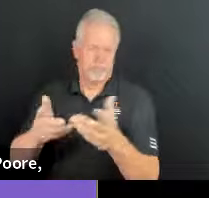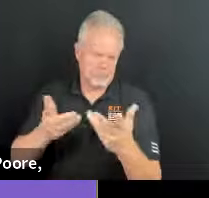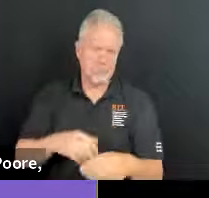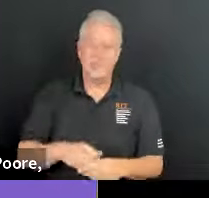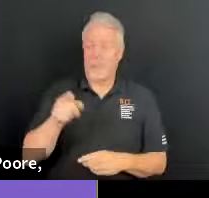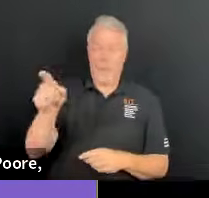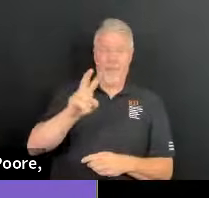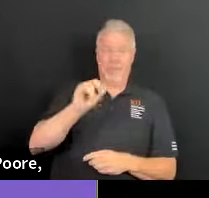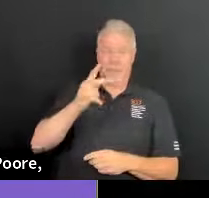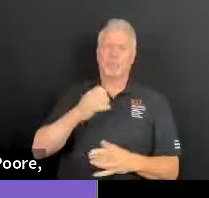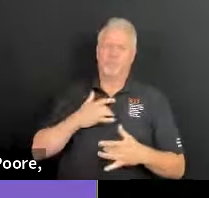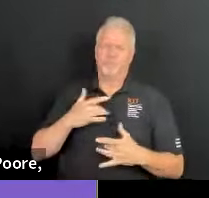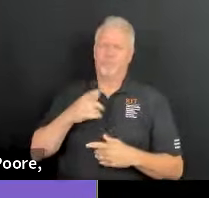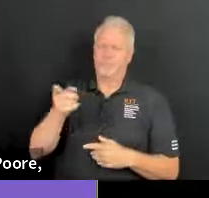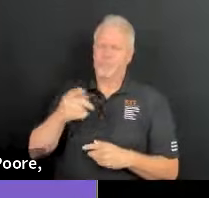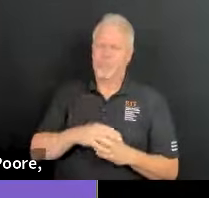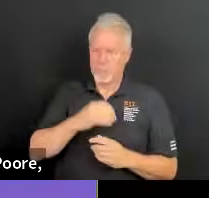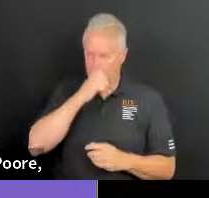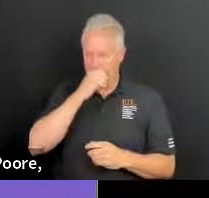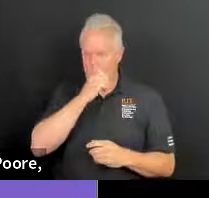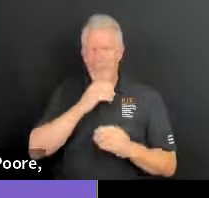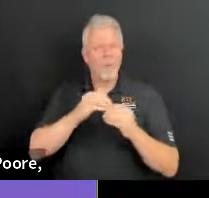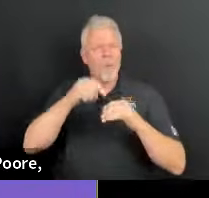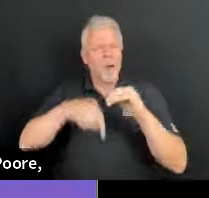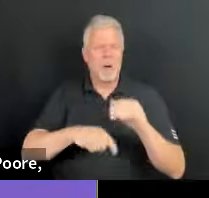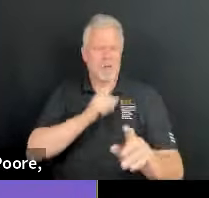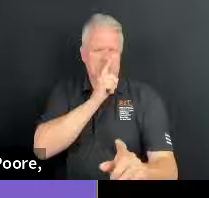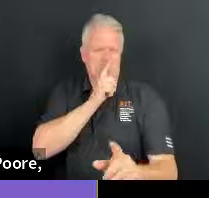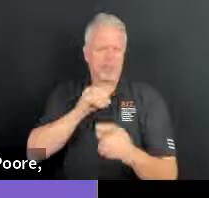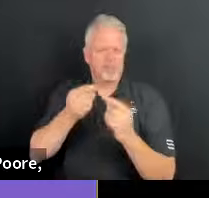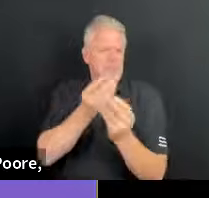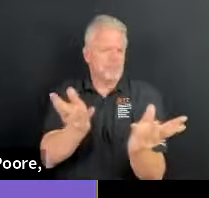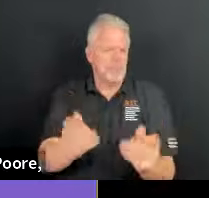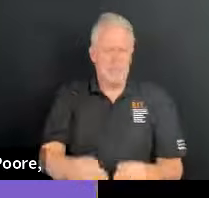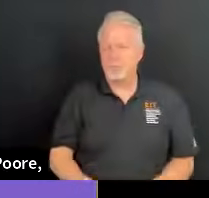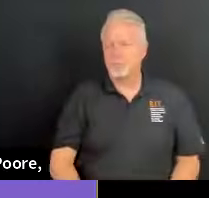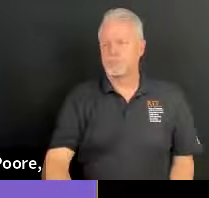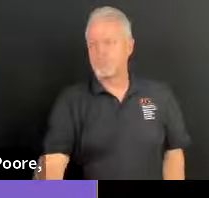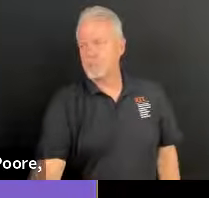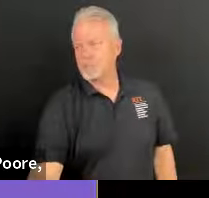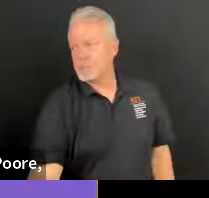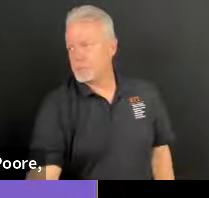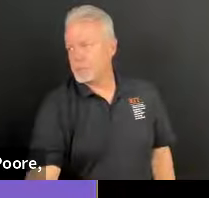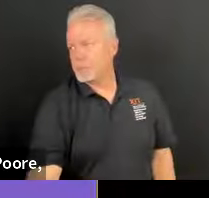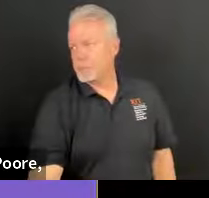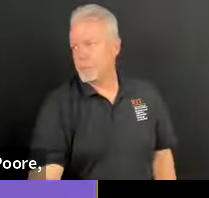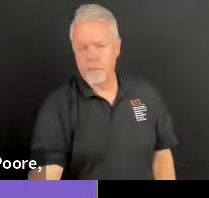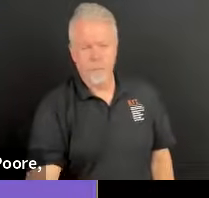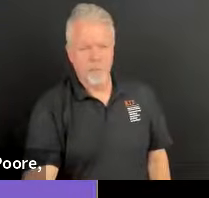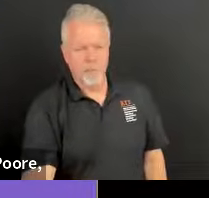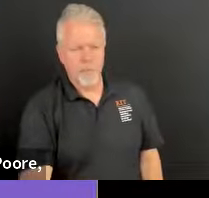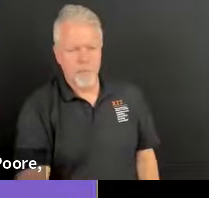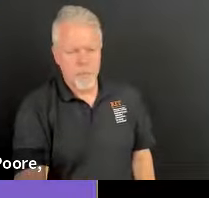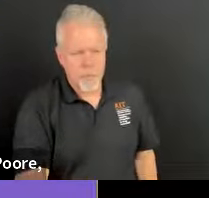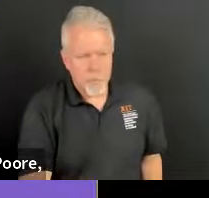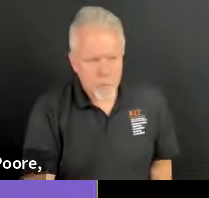usually interested. They will kind of try it out and then drop it when they're not interested anymore. That's not a